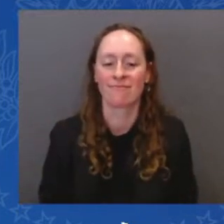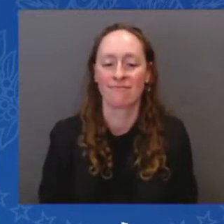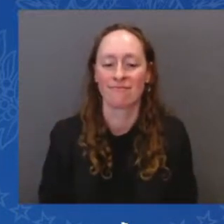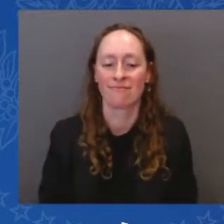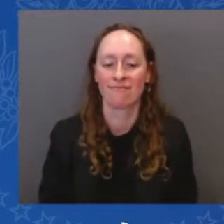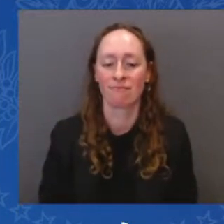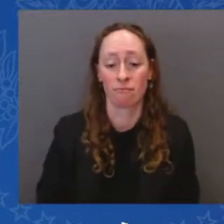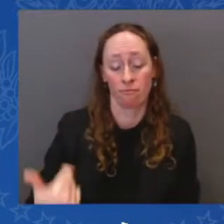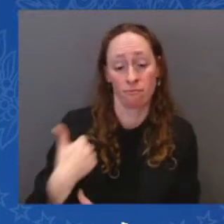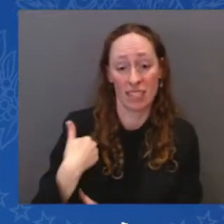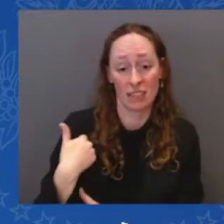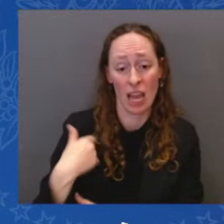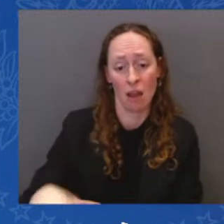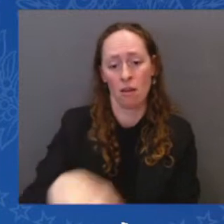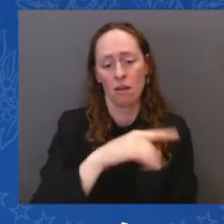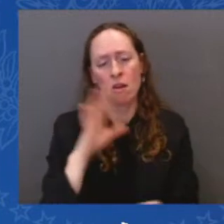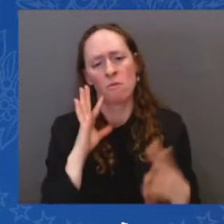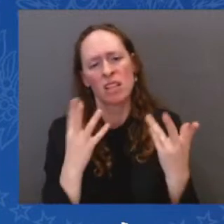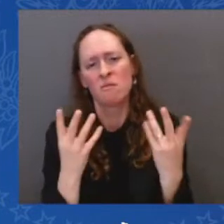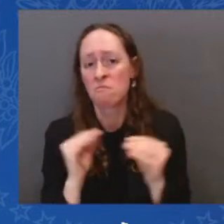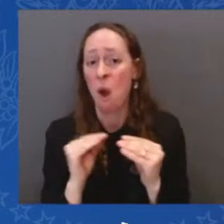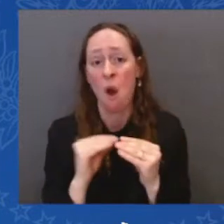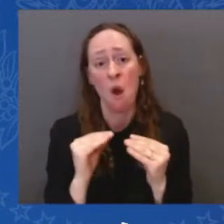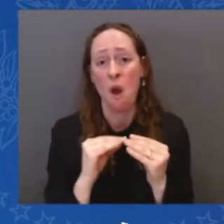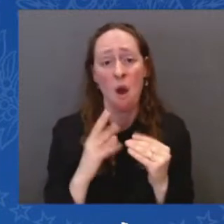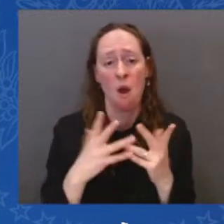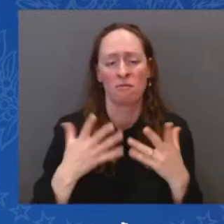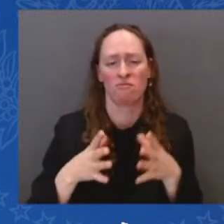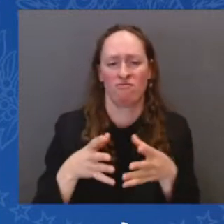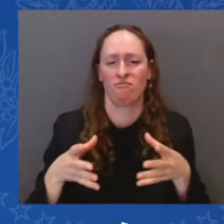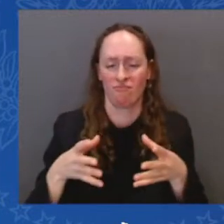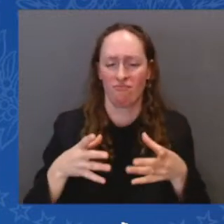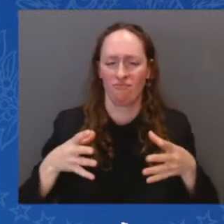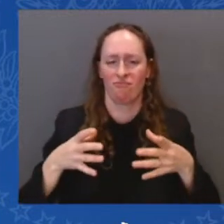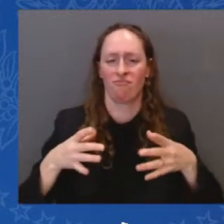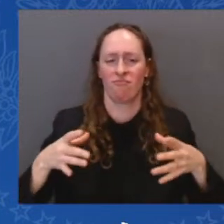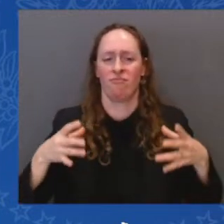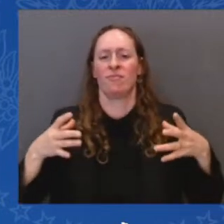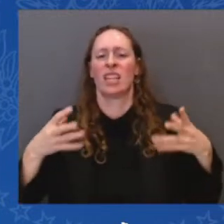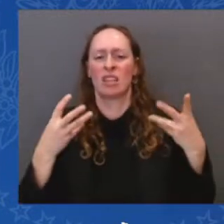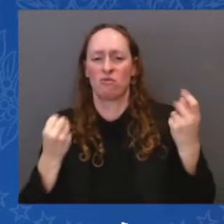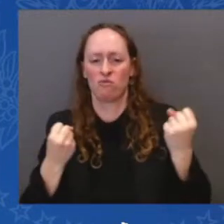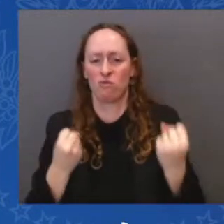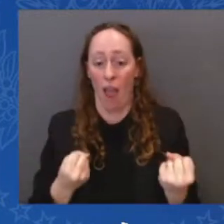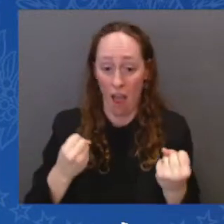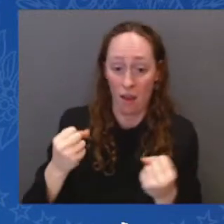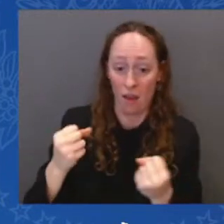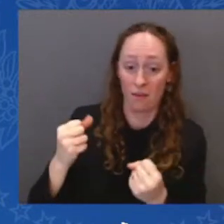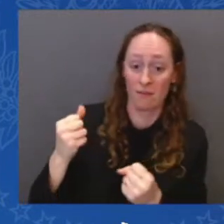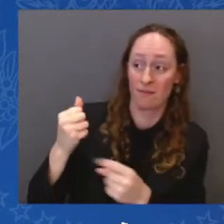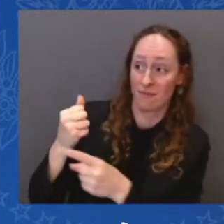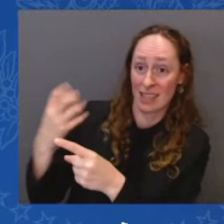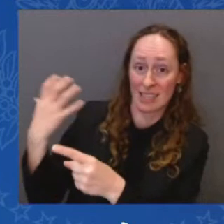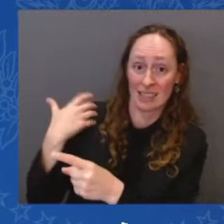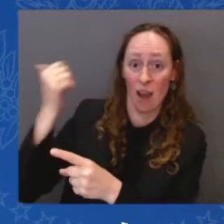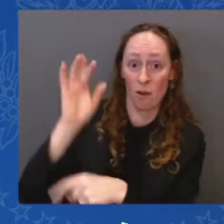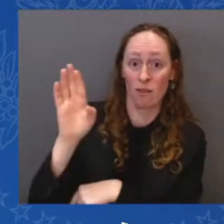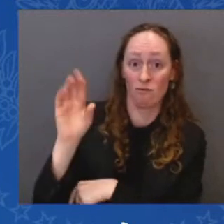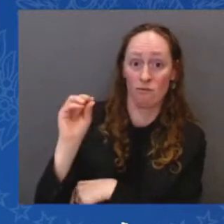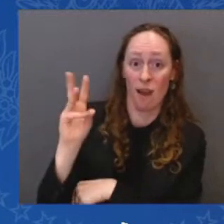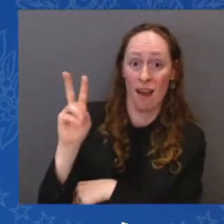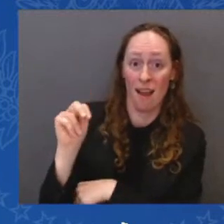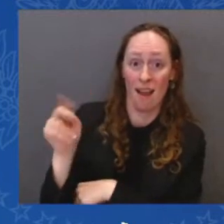with General C.Q. Brown, Charles Q. Brown, Jr., as our 24th Chairman of the Joint Chiefs of